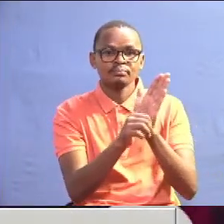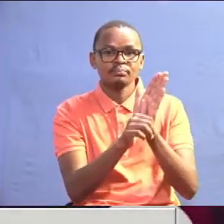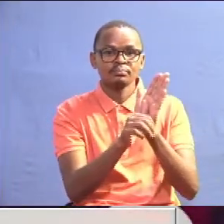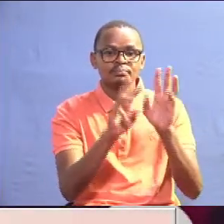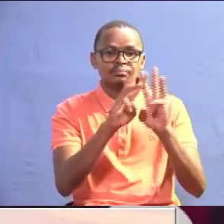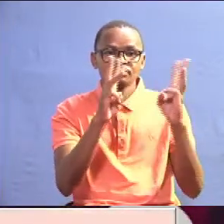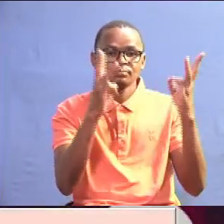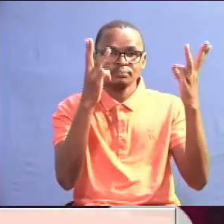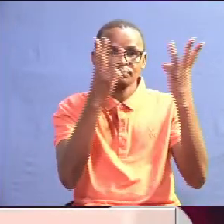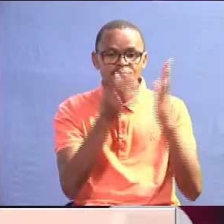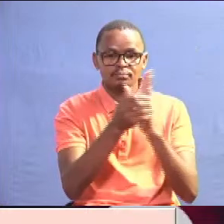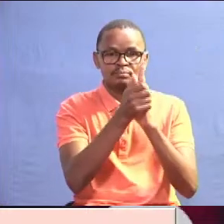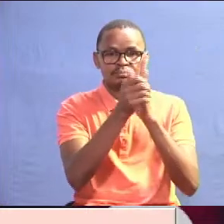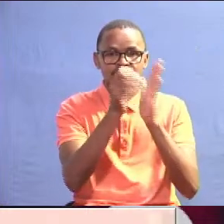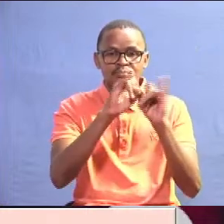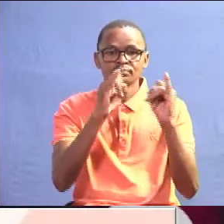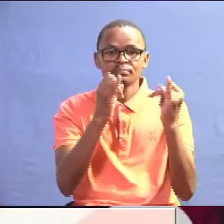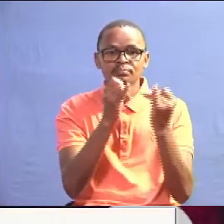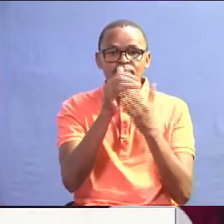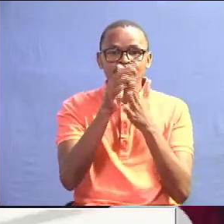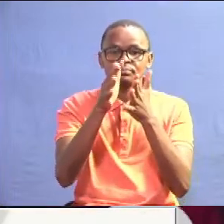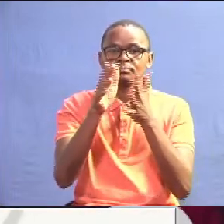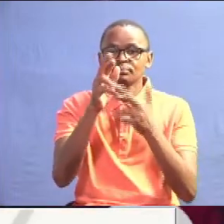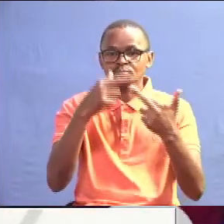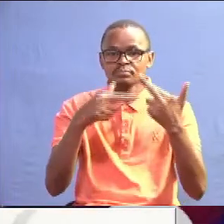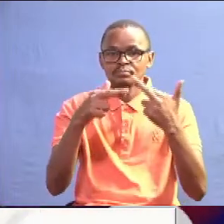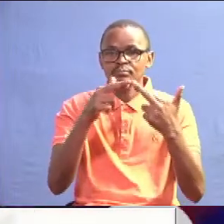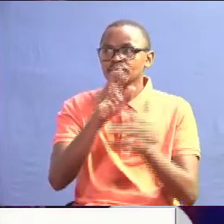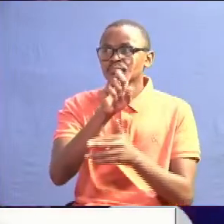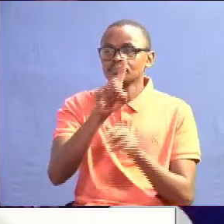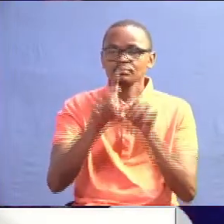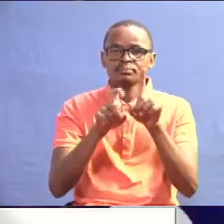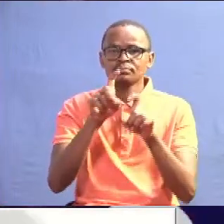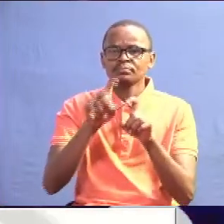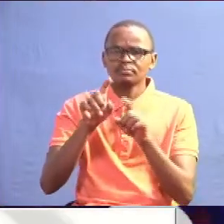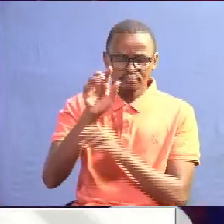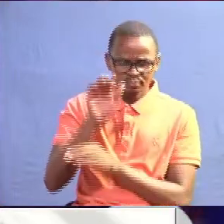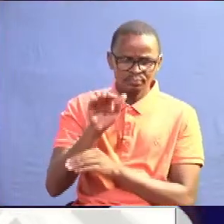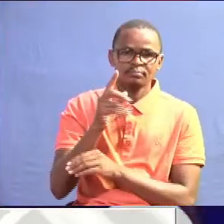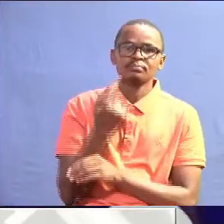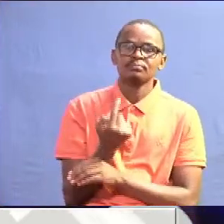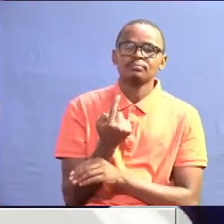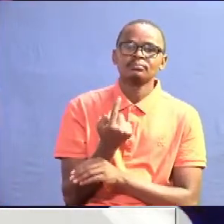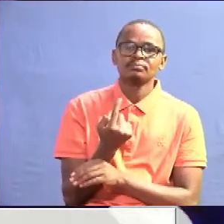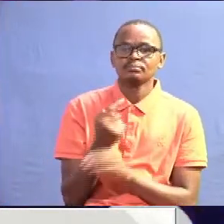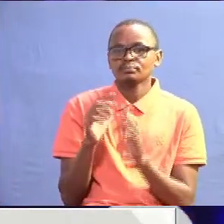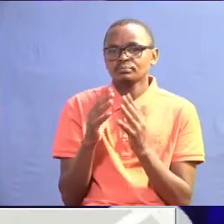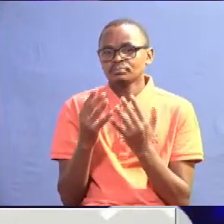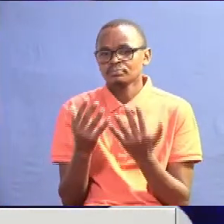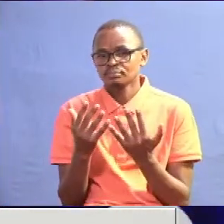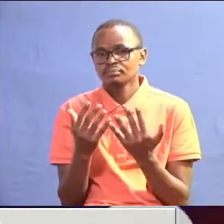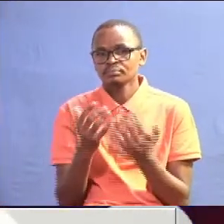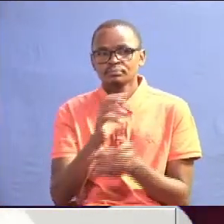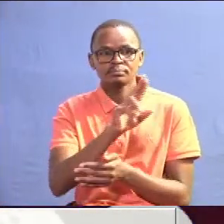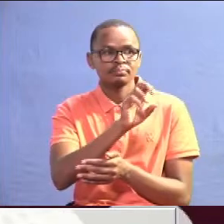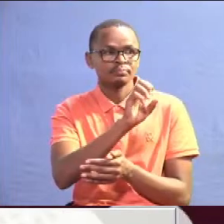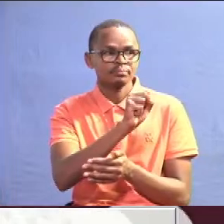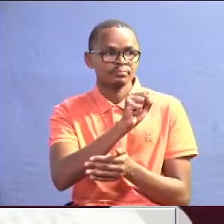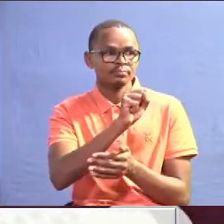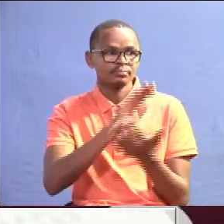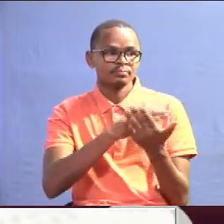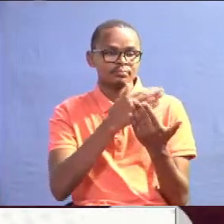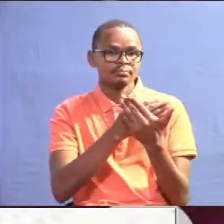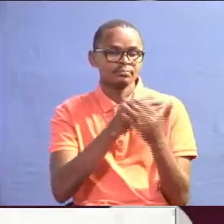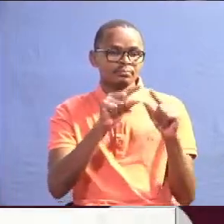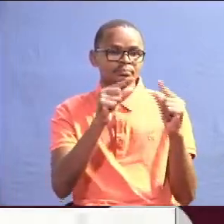global health experts and international leaders react, one question remains at the forefront: how will the U.S. departure reshape the future